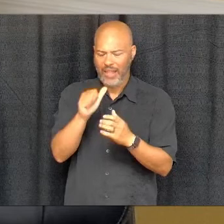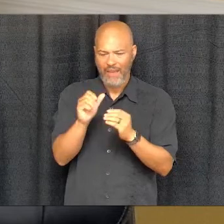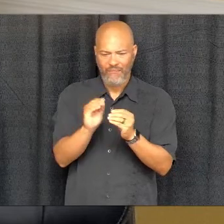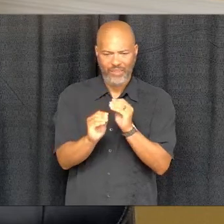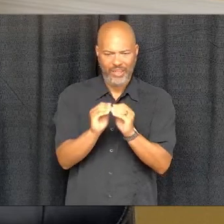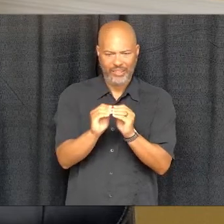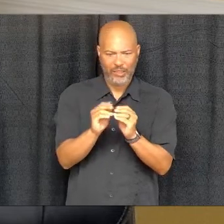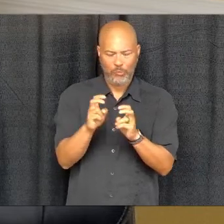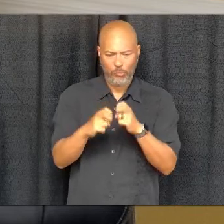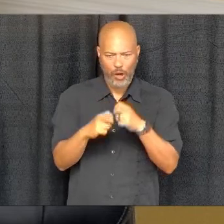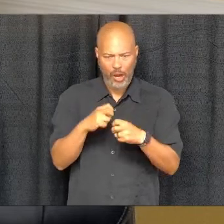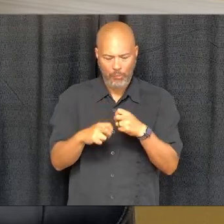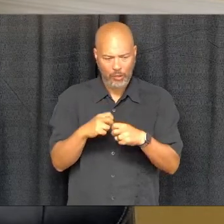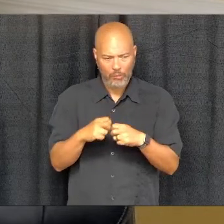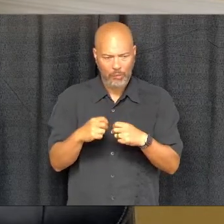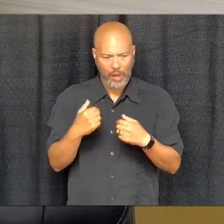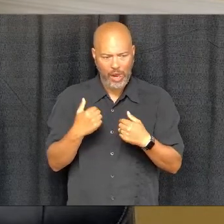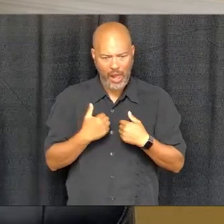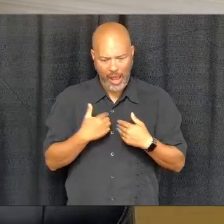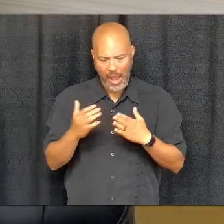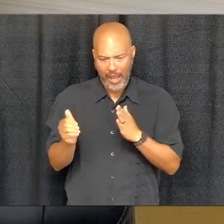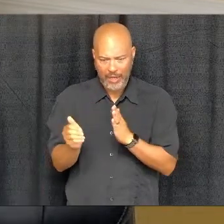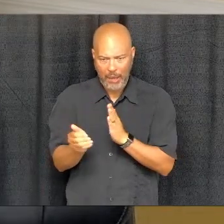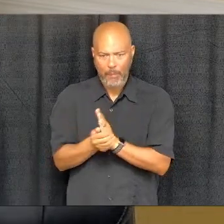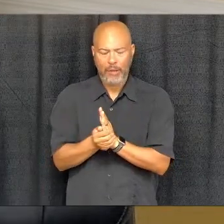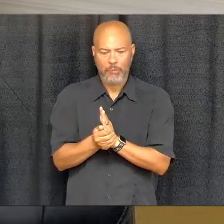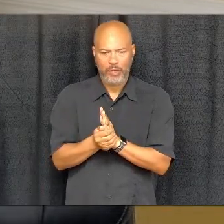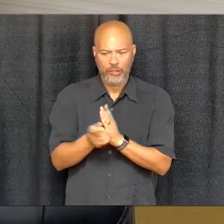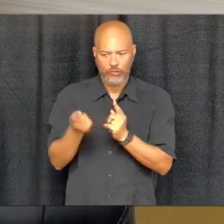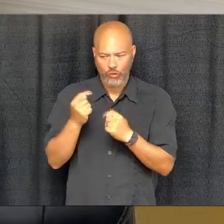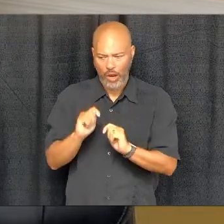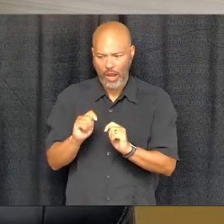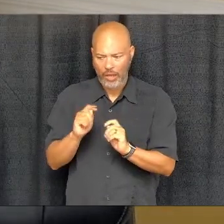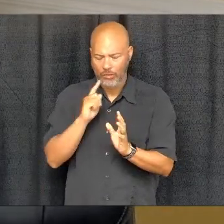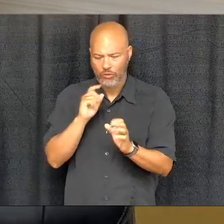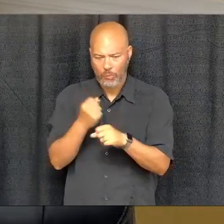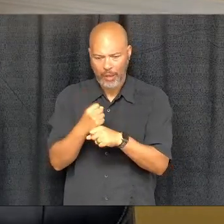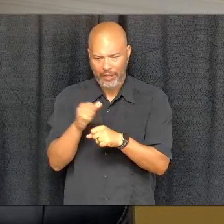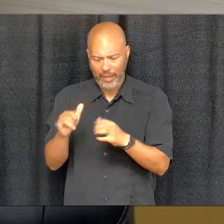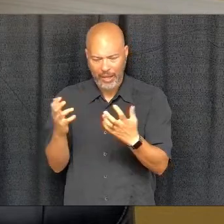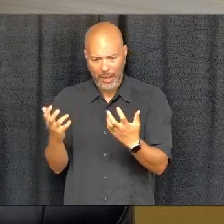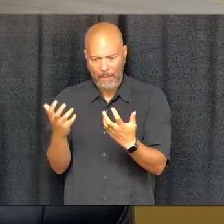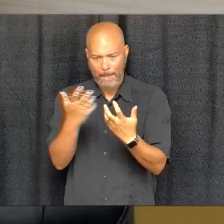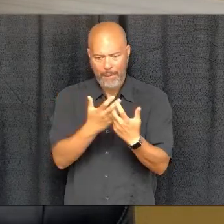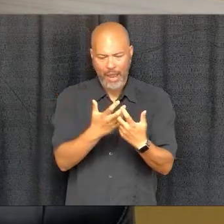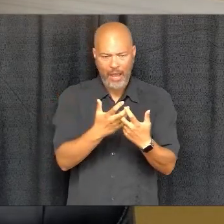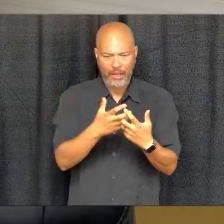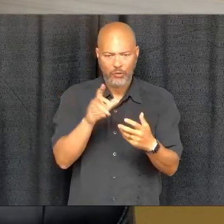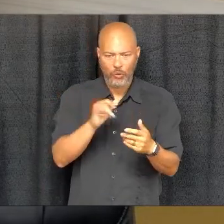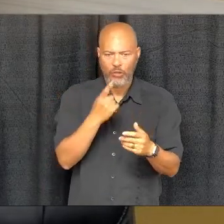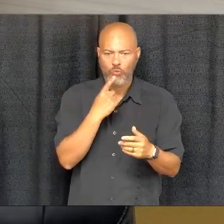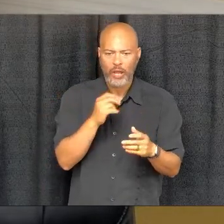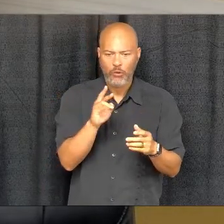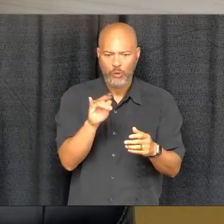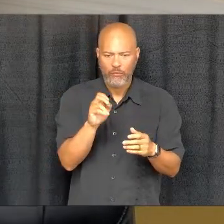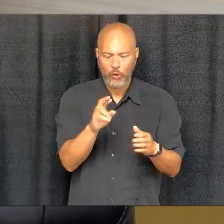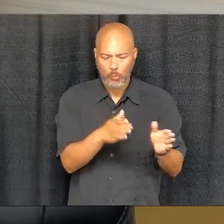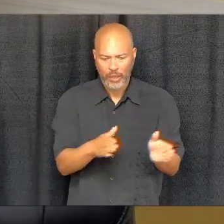problem. I brought forth an amendment to align with the neighborhood Red River